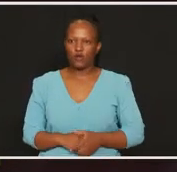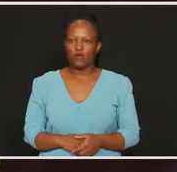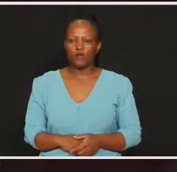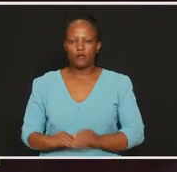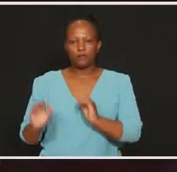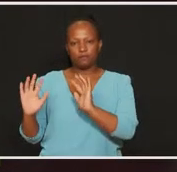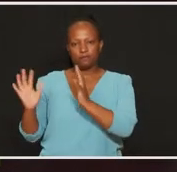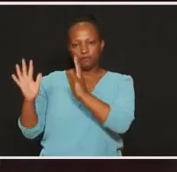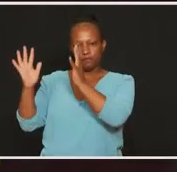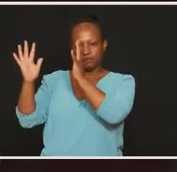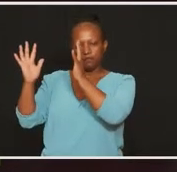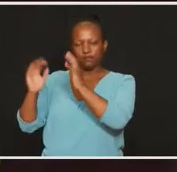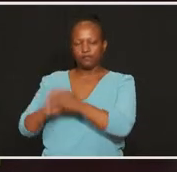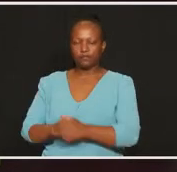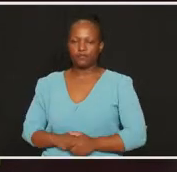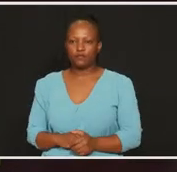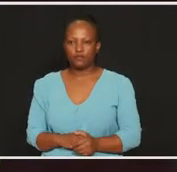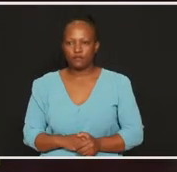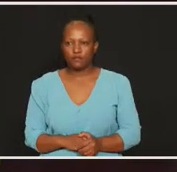foreign